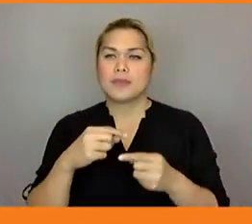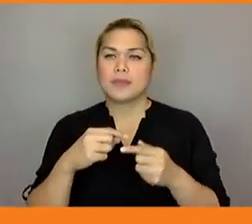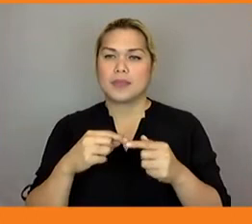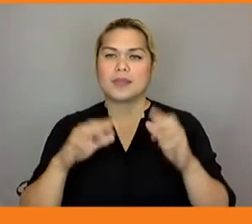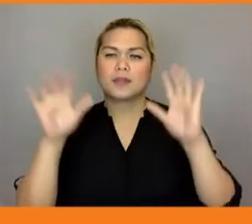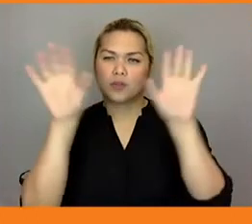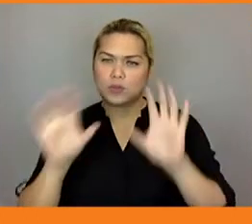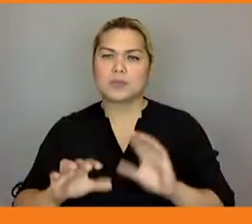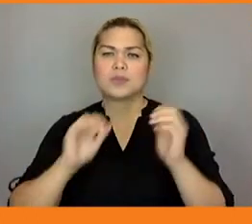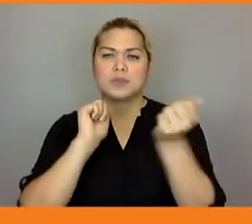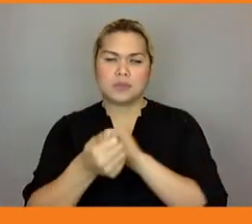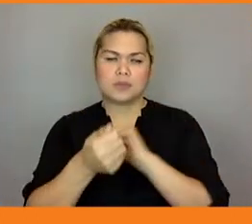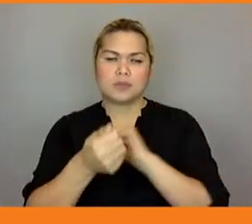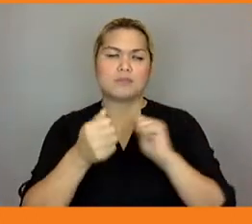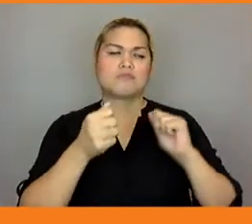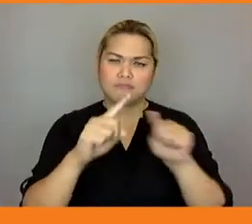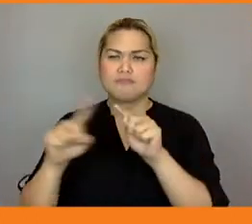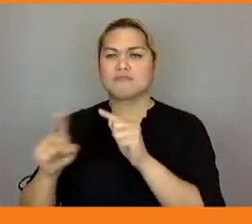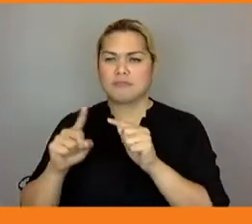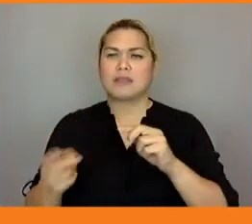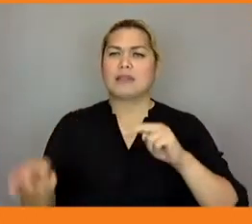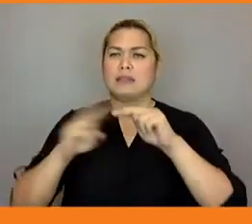impacting the health, food,